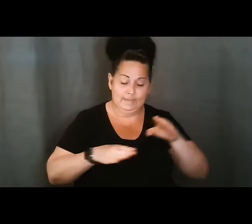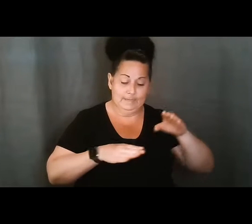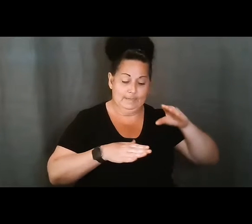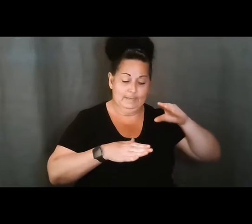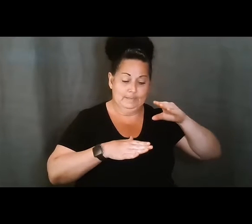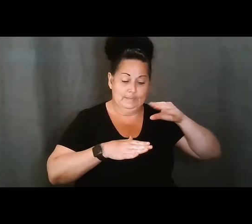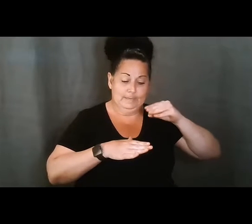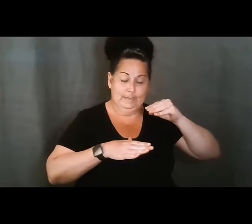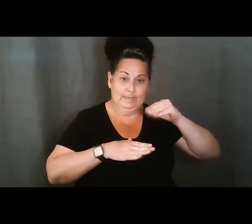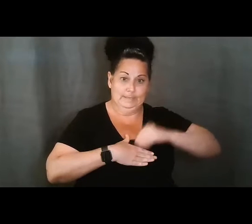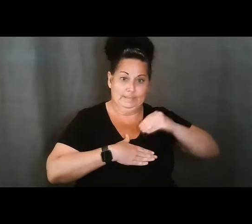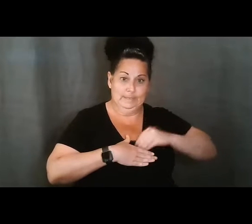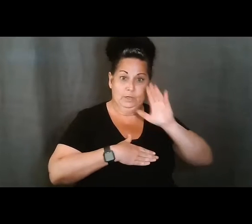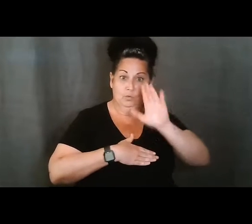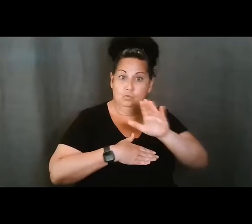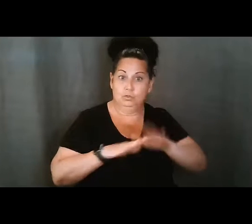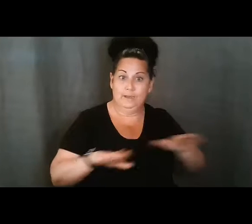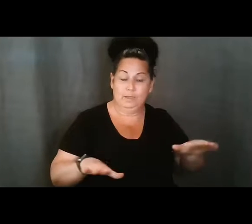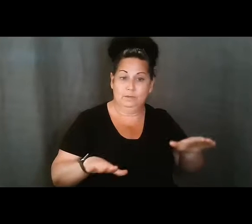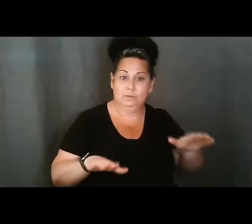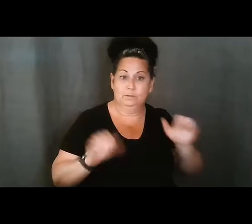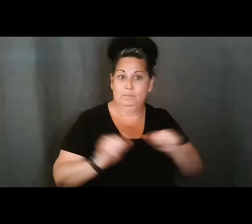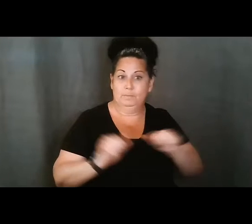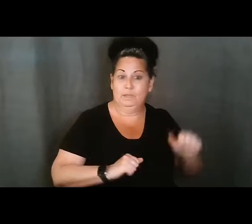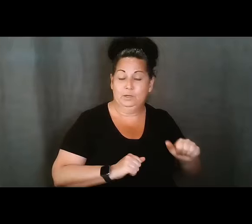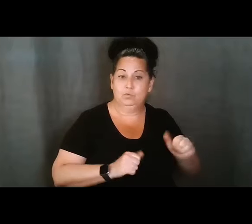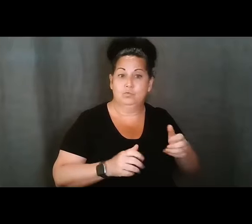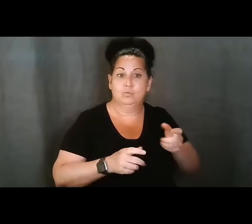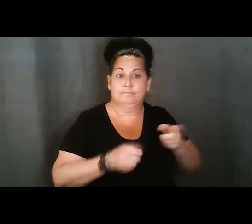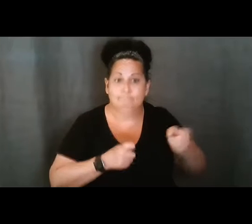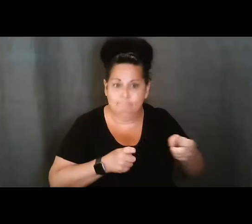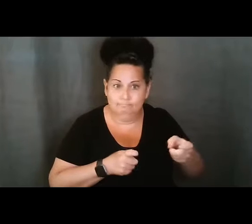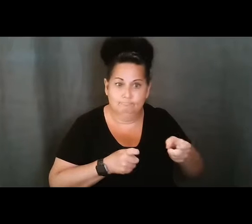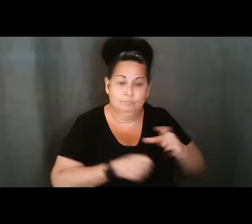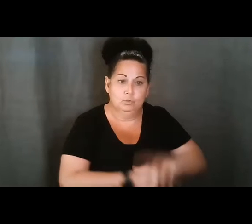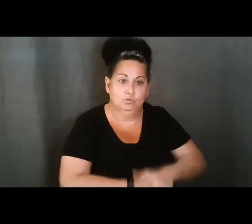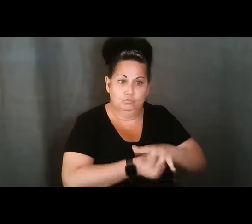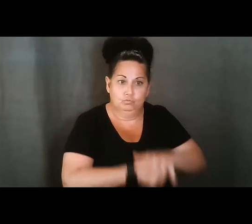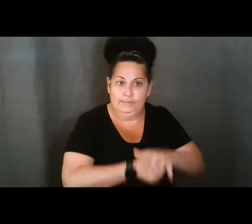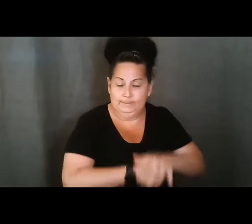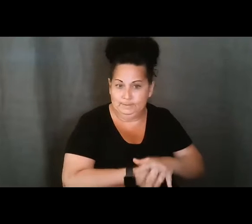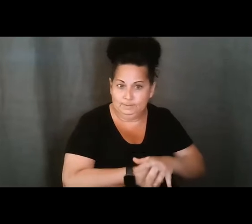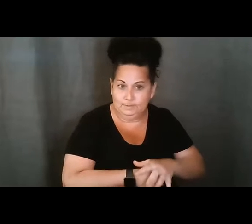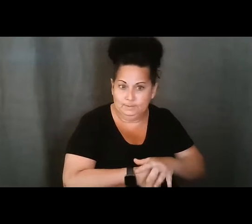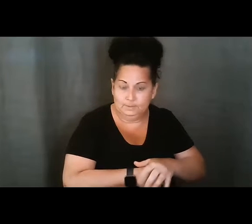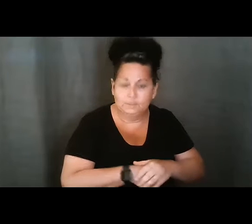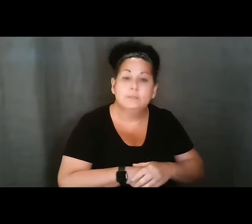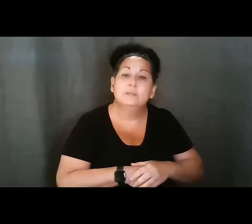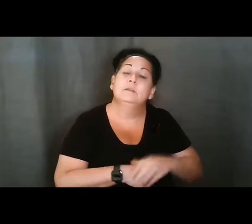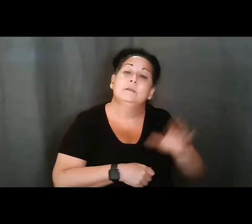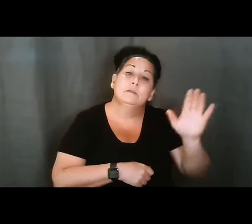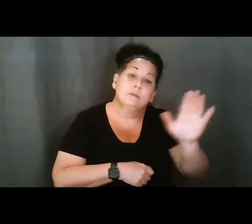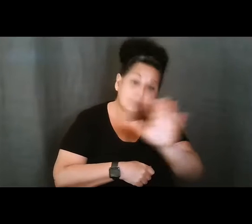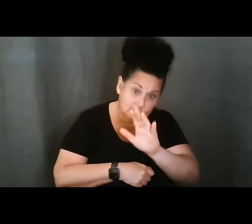own ability to manage stress, tantrum, depression, and negative attitude. Parents, if our children are experiencing this at